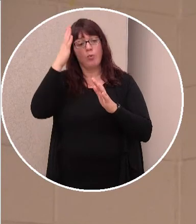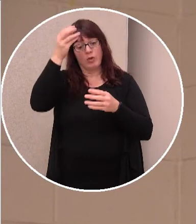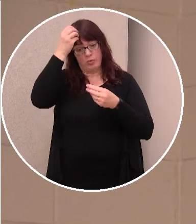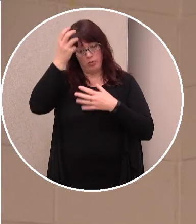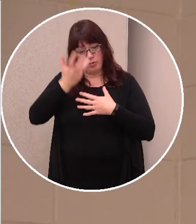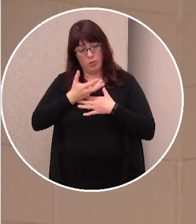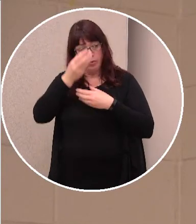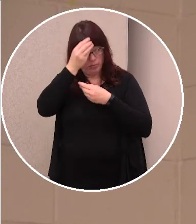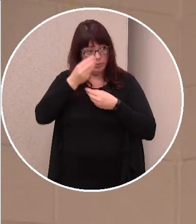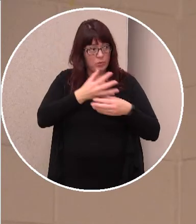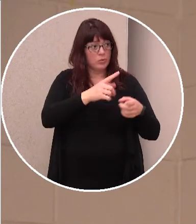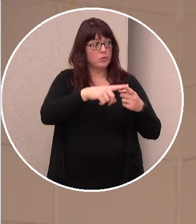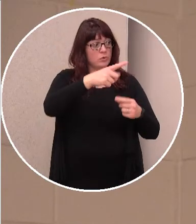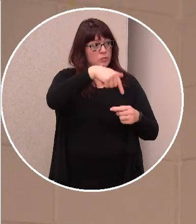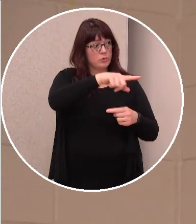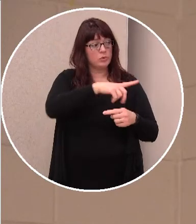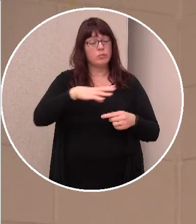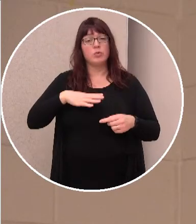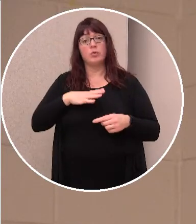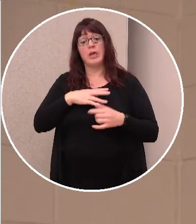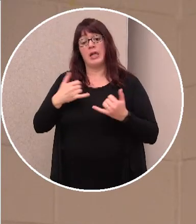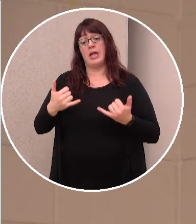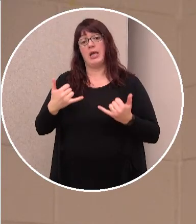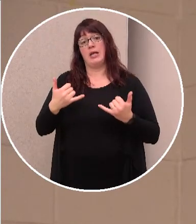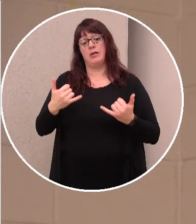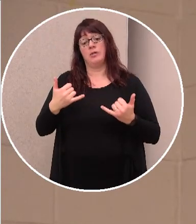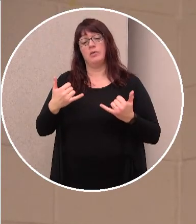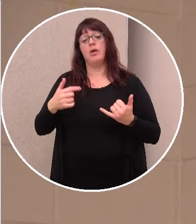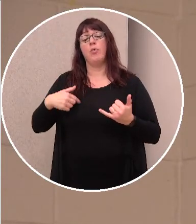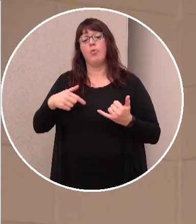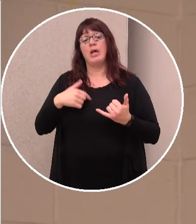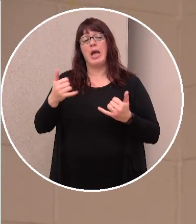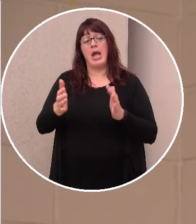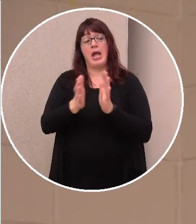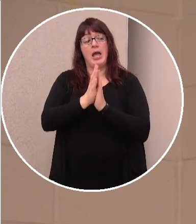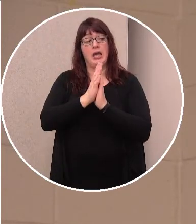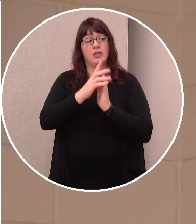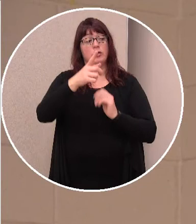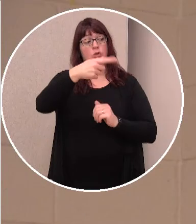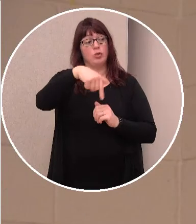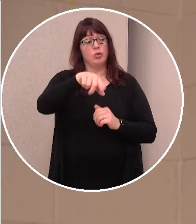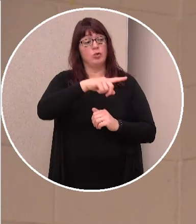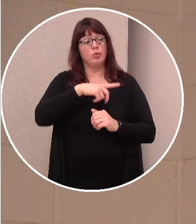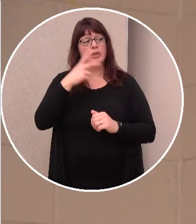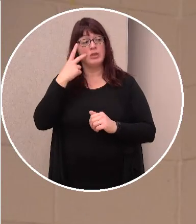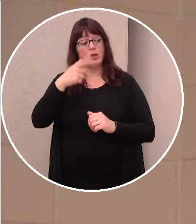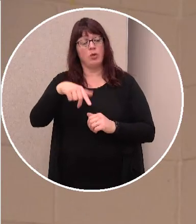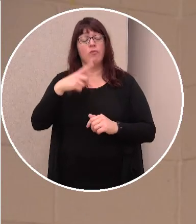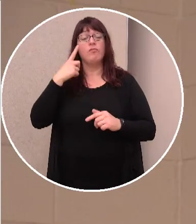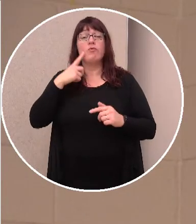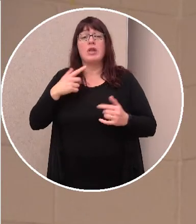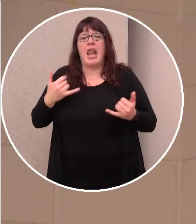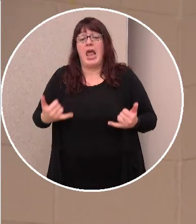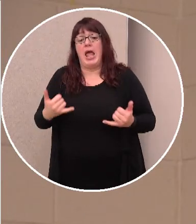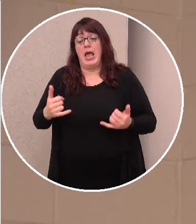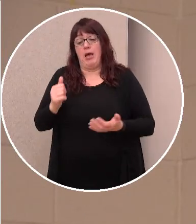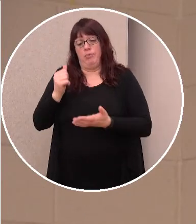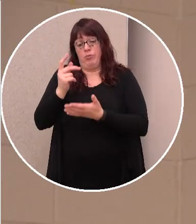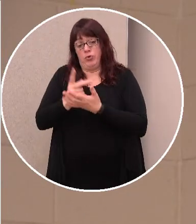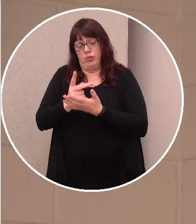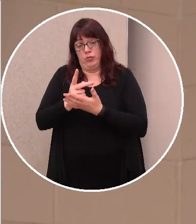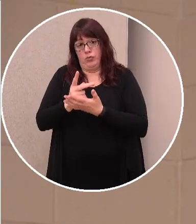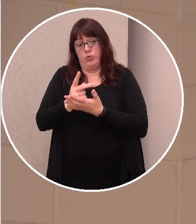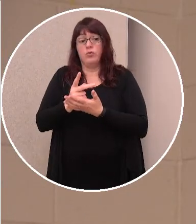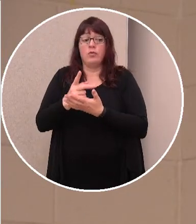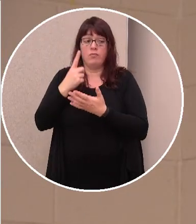board. So today, as in previous years, we are going to ask for your conditional approval in principle of